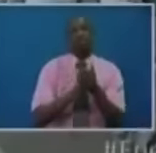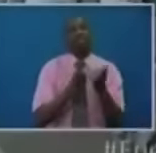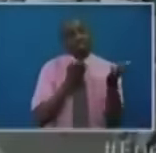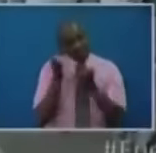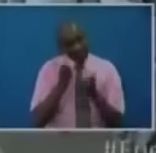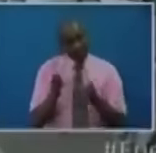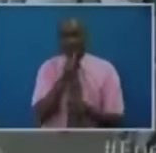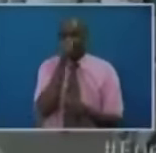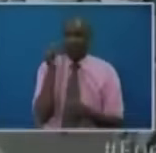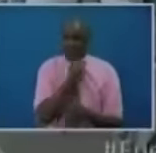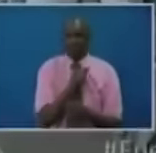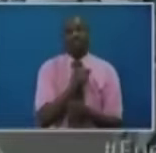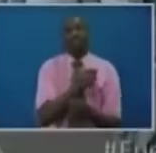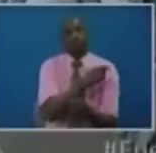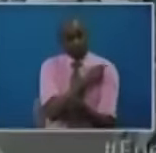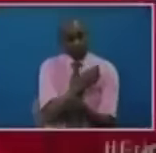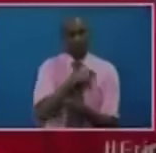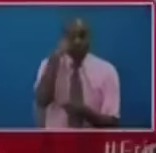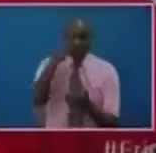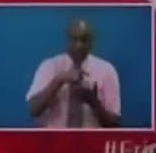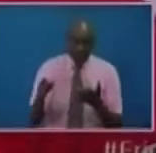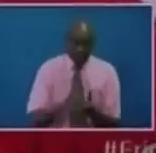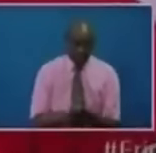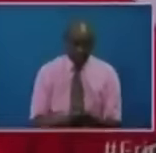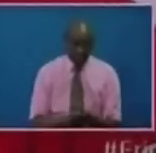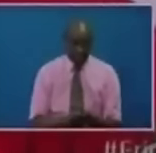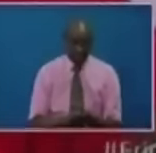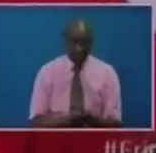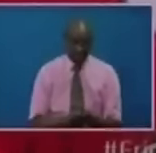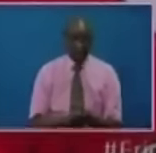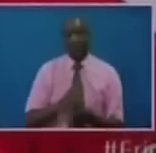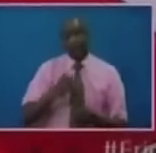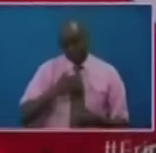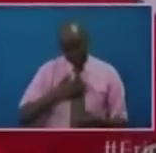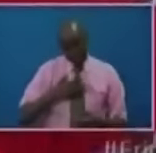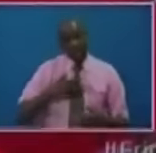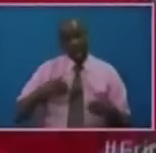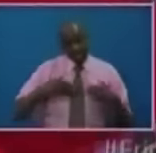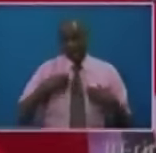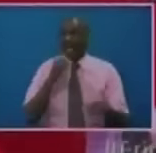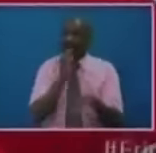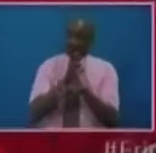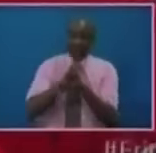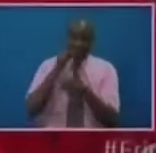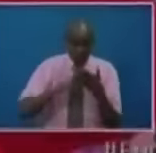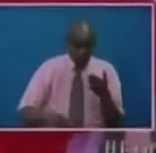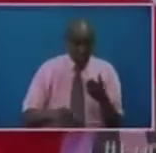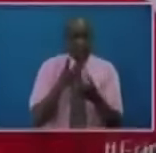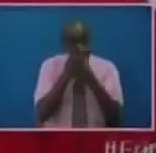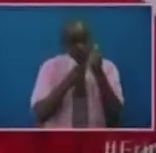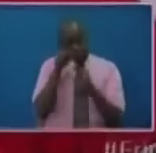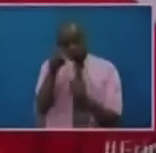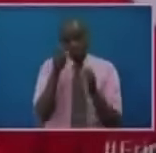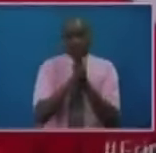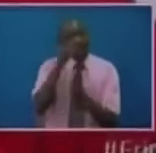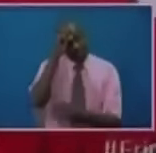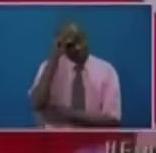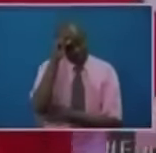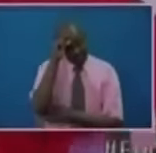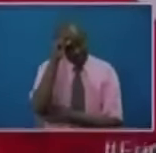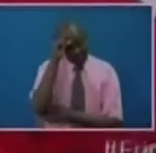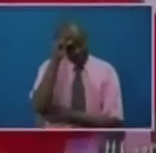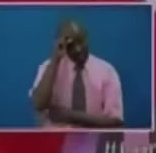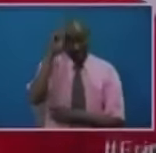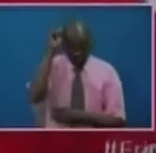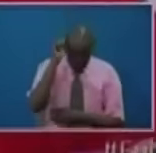across private facilities next week. My very humble advice is that both you and the government